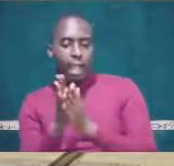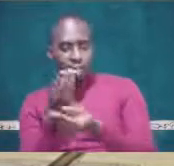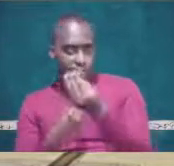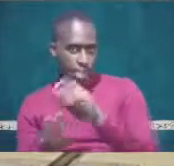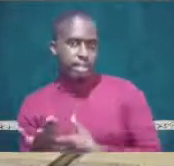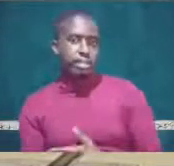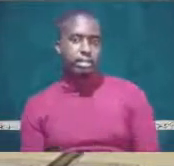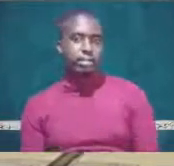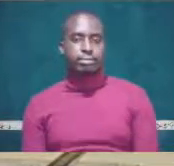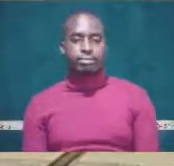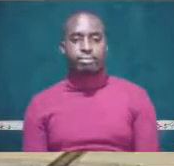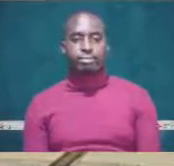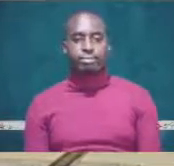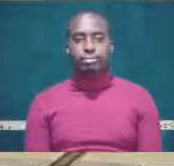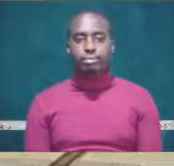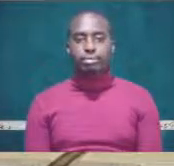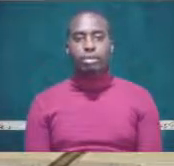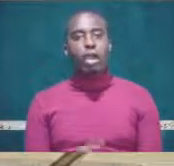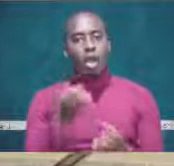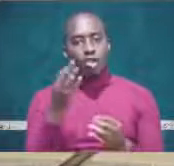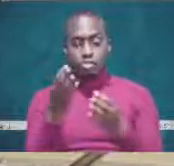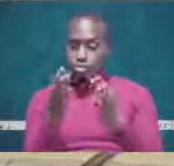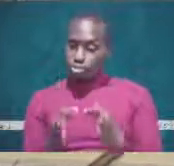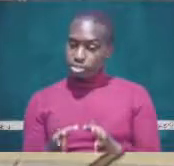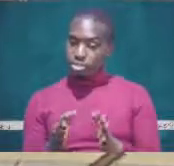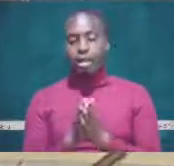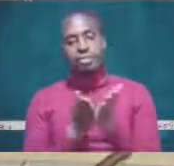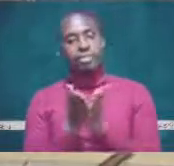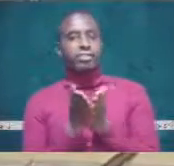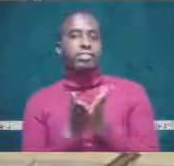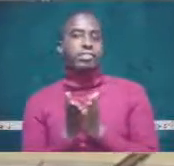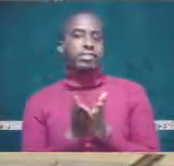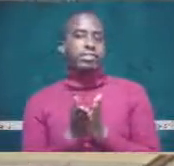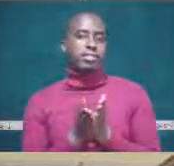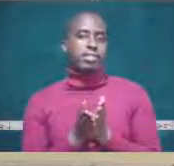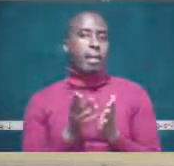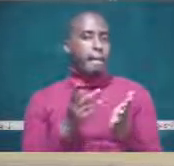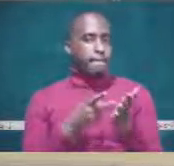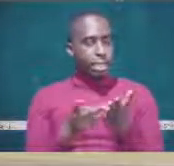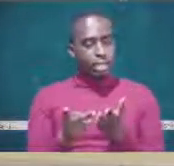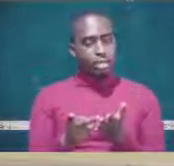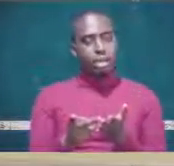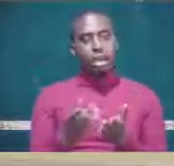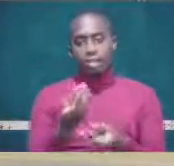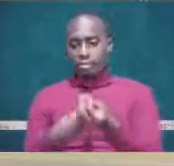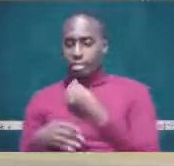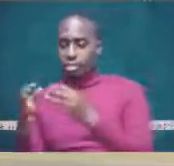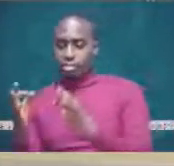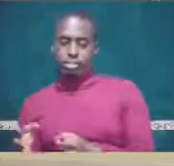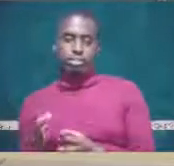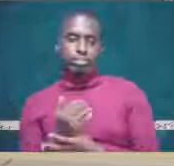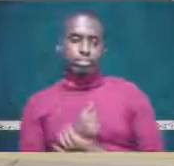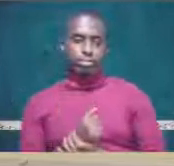and selling of goods and services, or the buying and selling of commodities. That is a